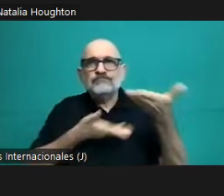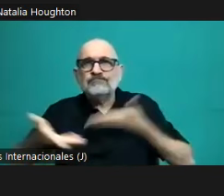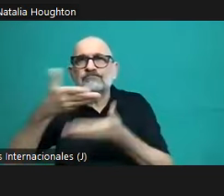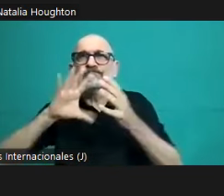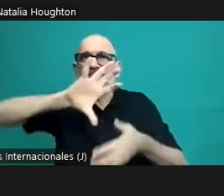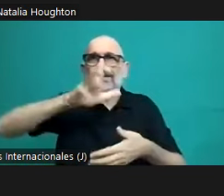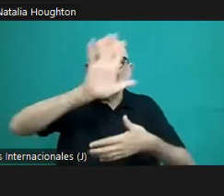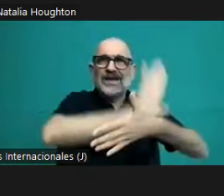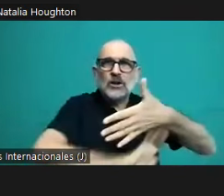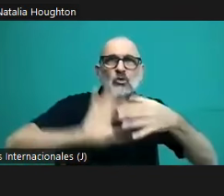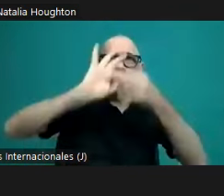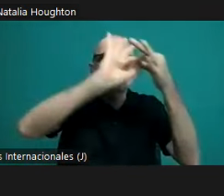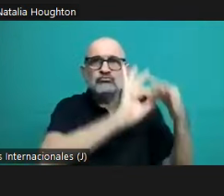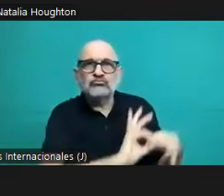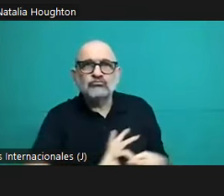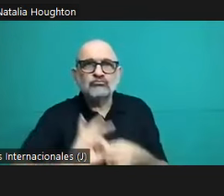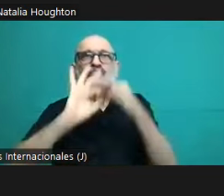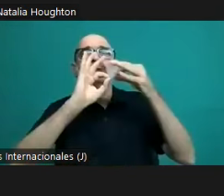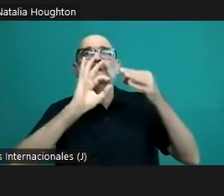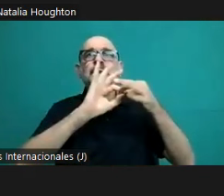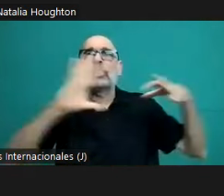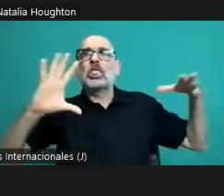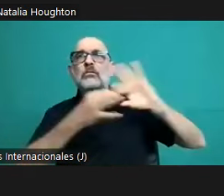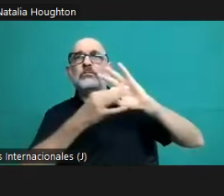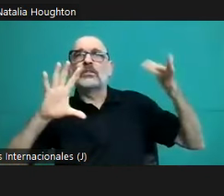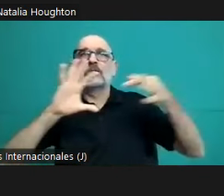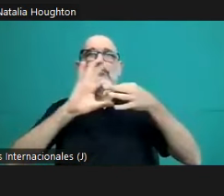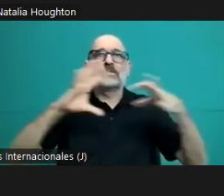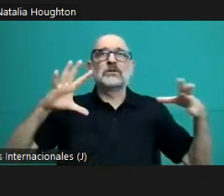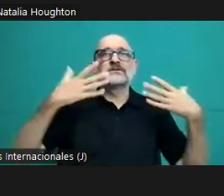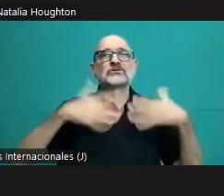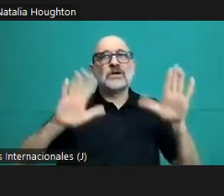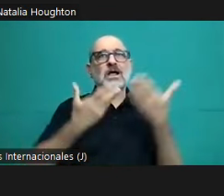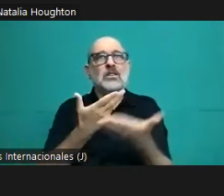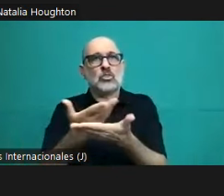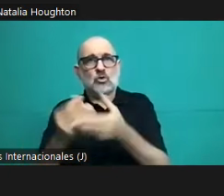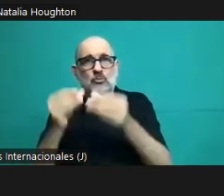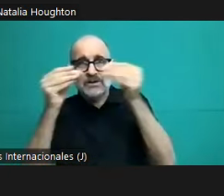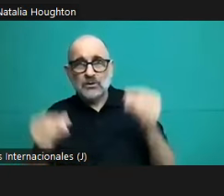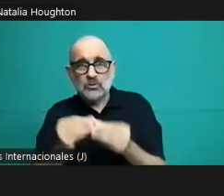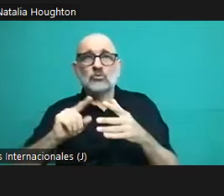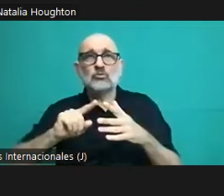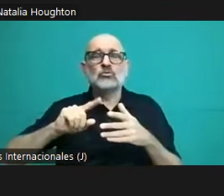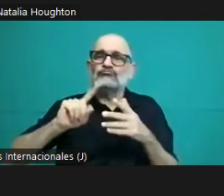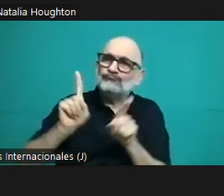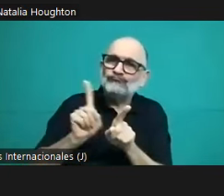and efforts have been deployed from, even regarding technical cooperation with technical